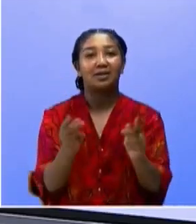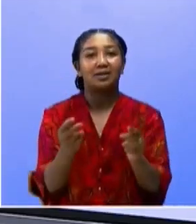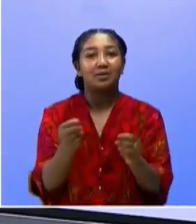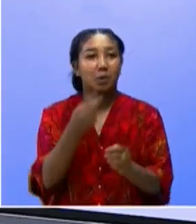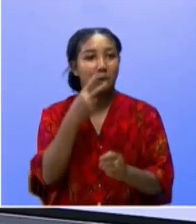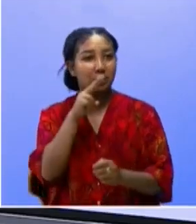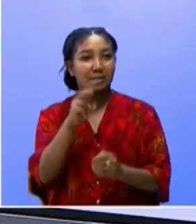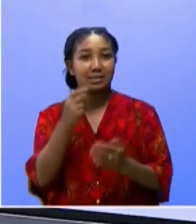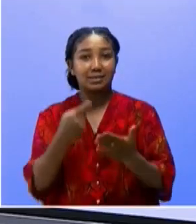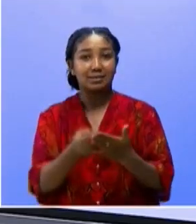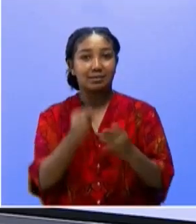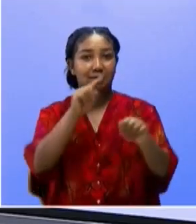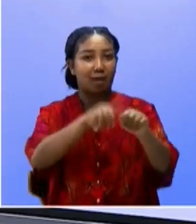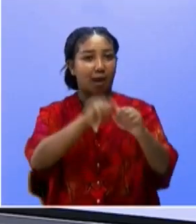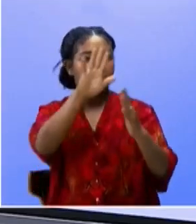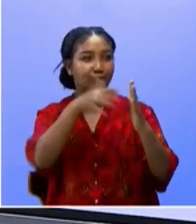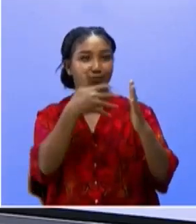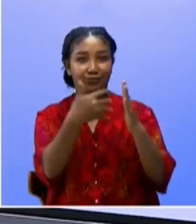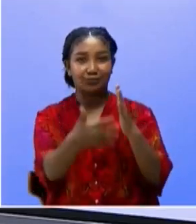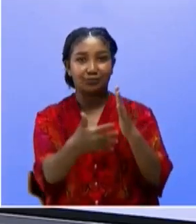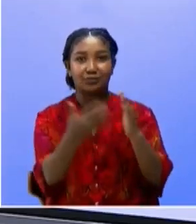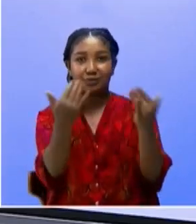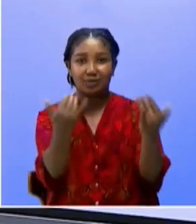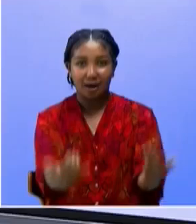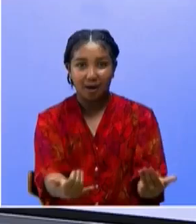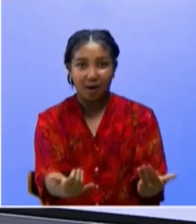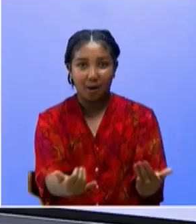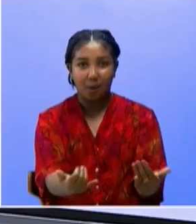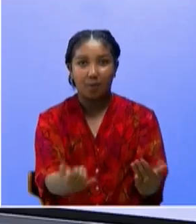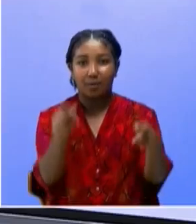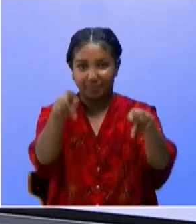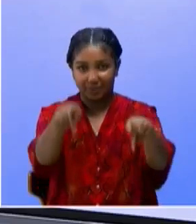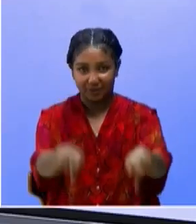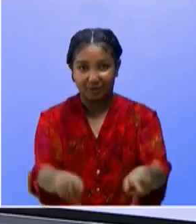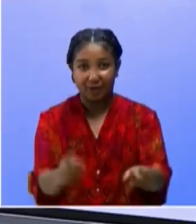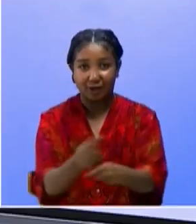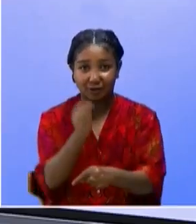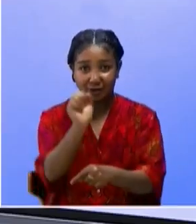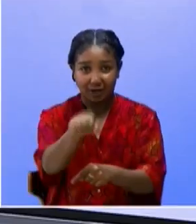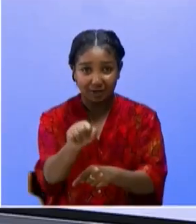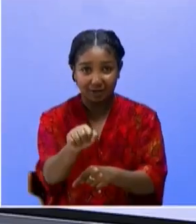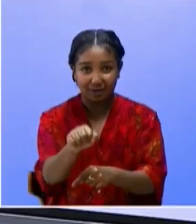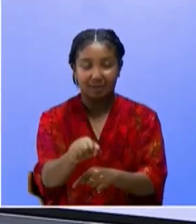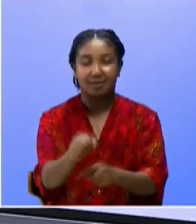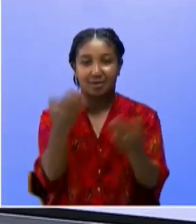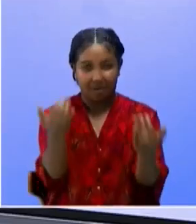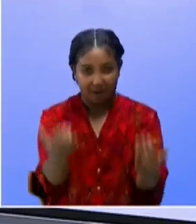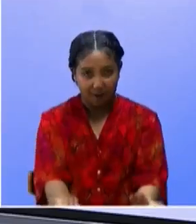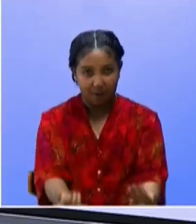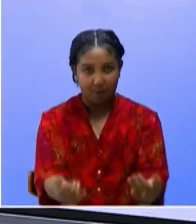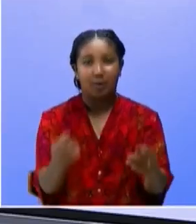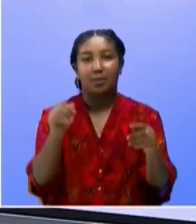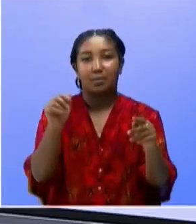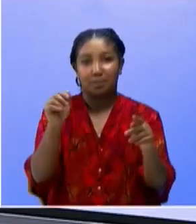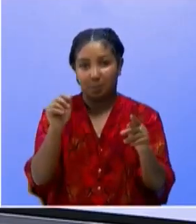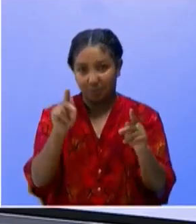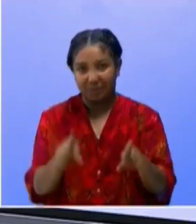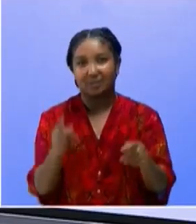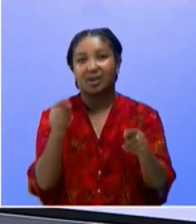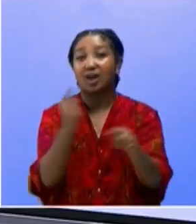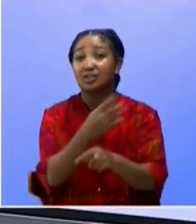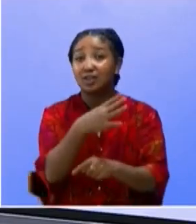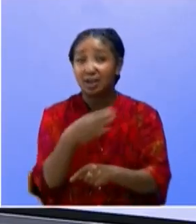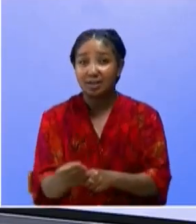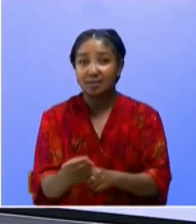we see this timeline, now it is a present action, right? Now, present action.